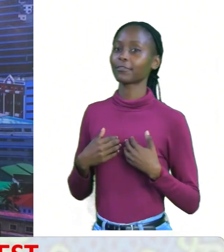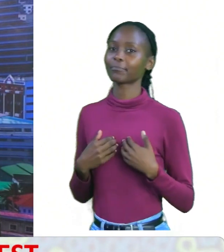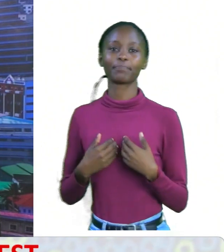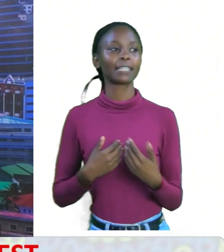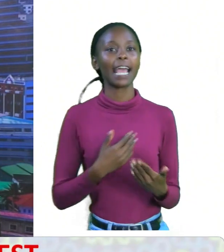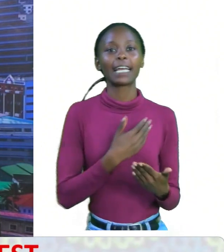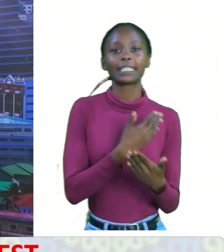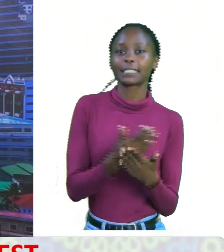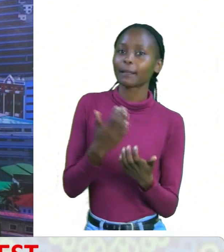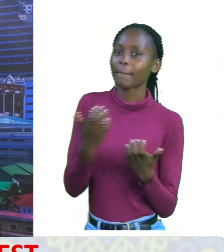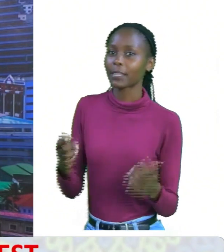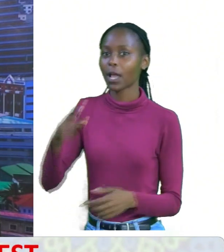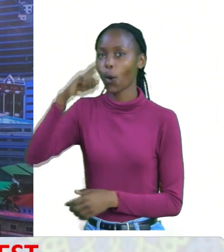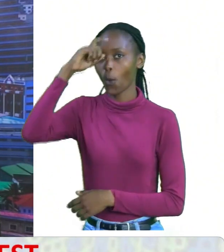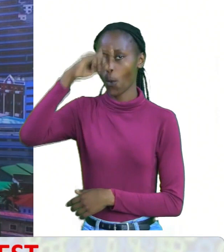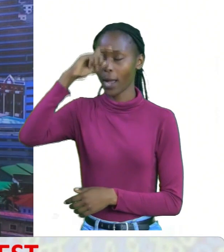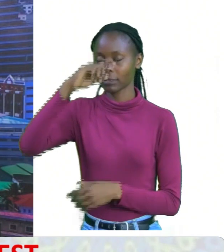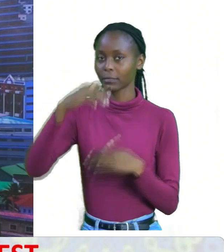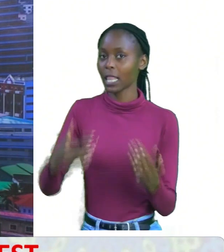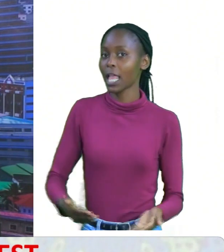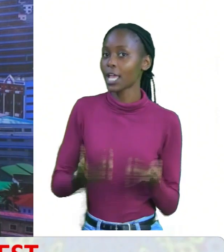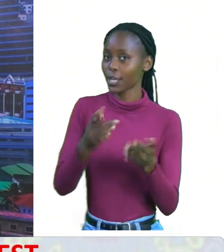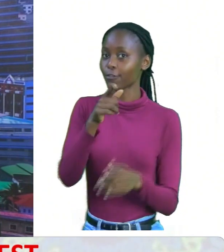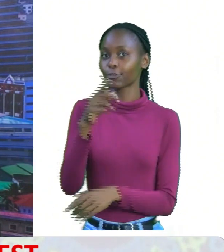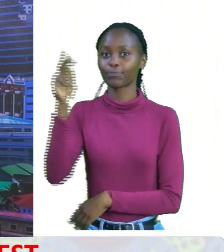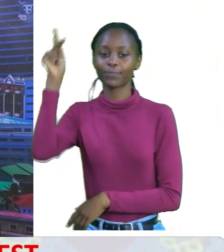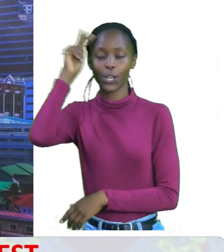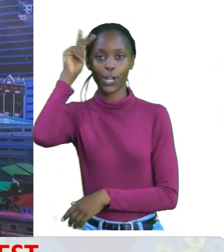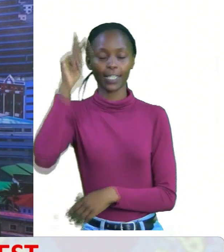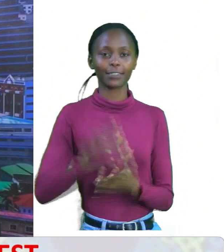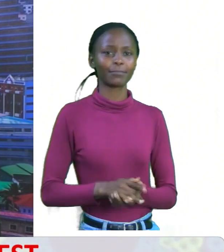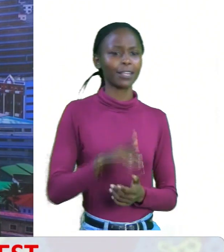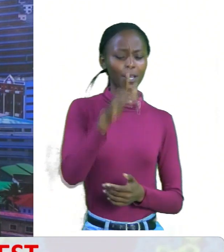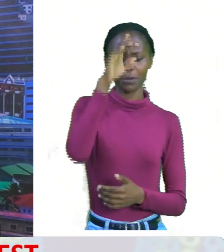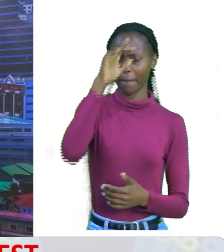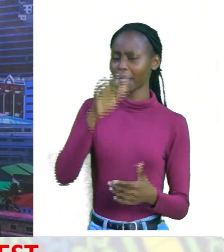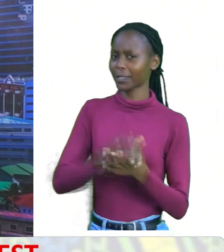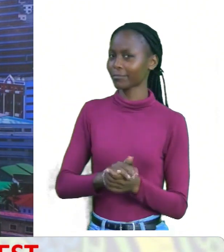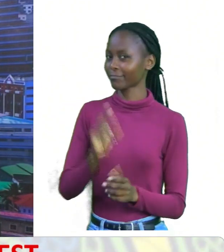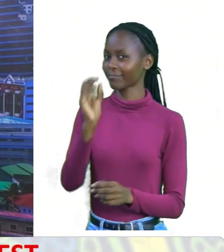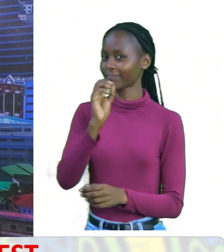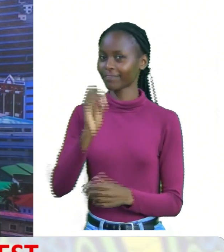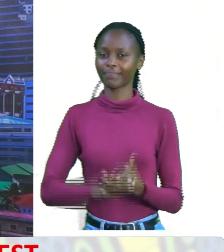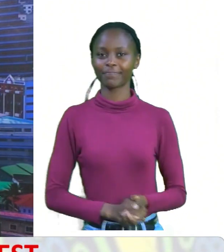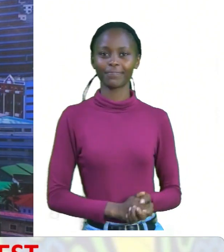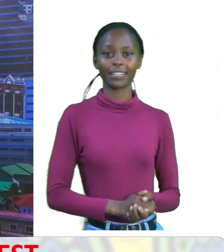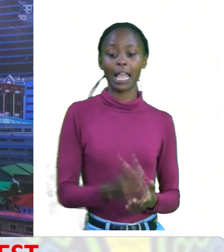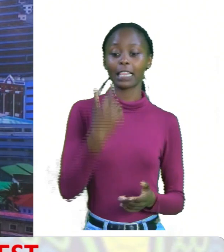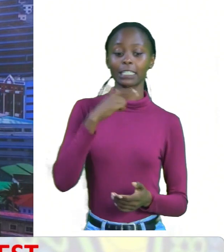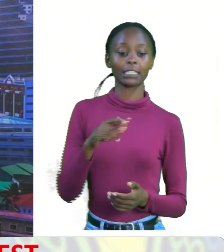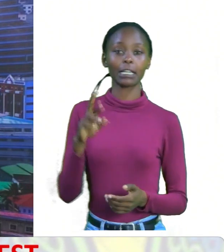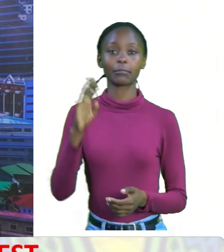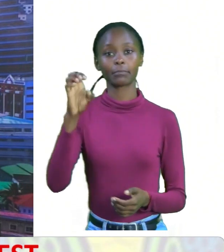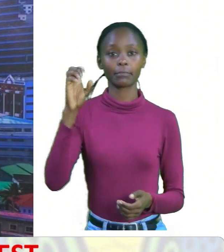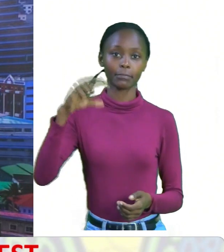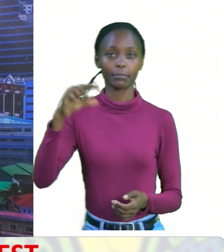wise. Something that should impact knowledge. Hata amini ni reggae. Unajua tusimanga reggae skiza ni niyo. Skiza words na sijui nini zina